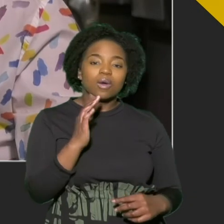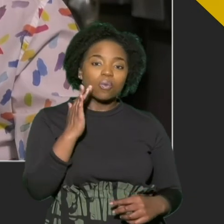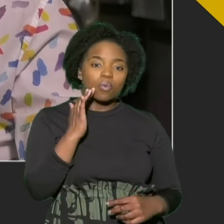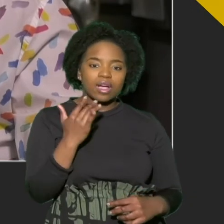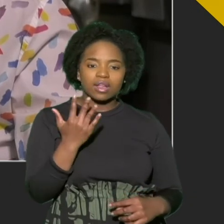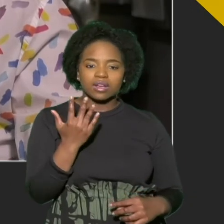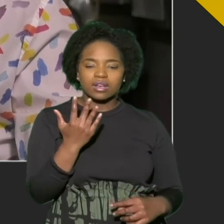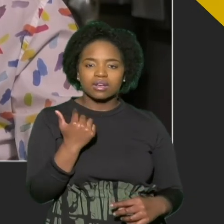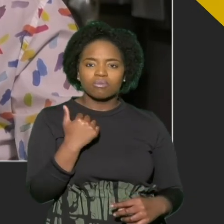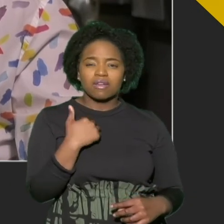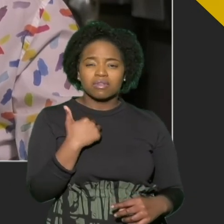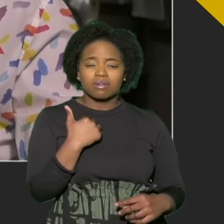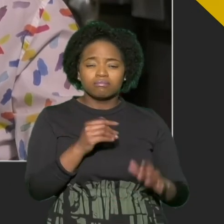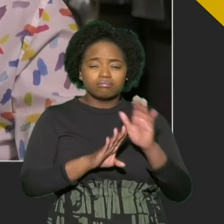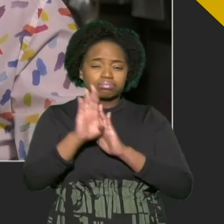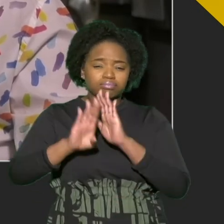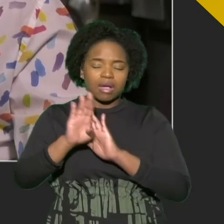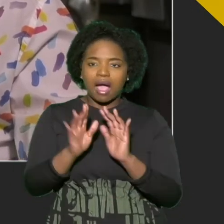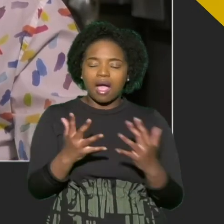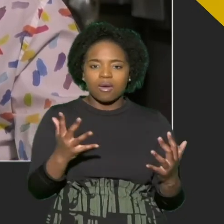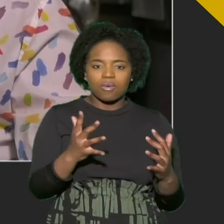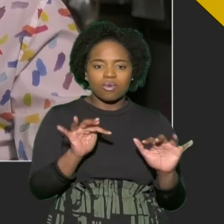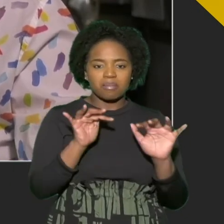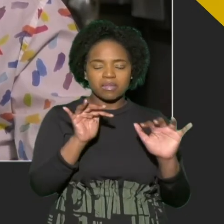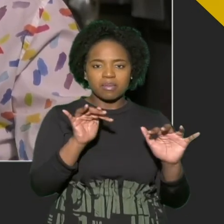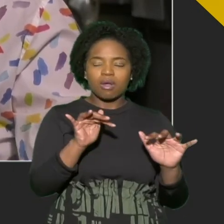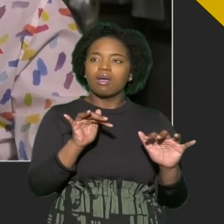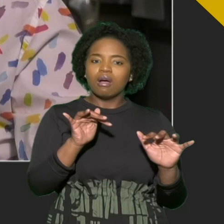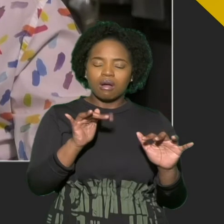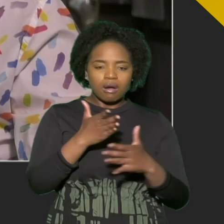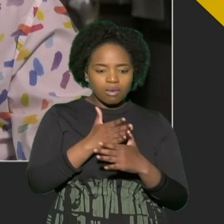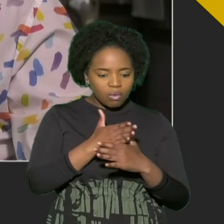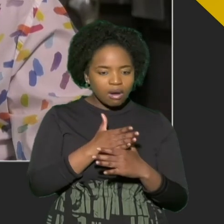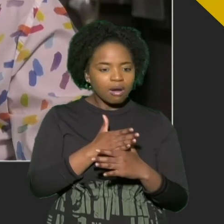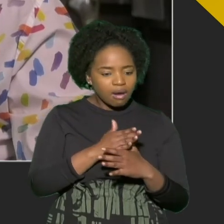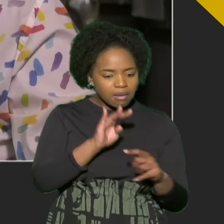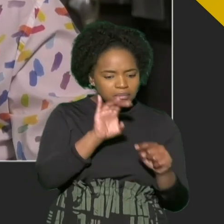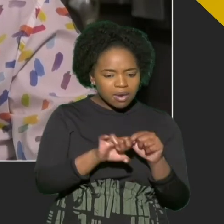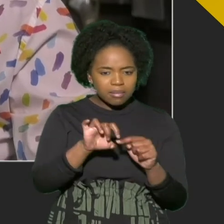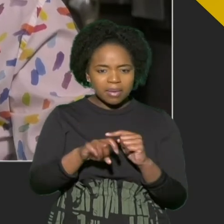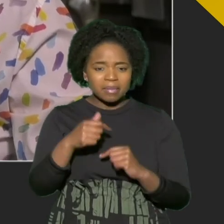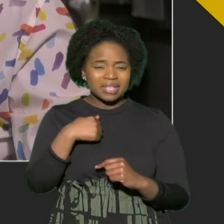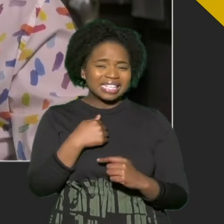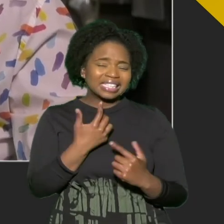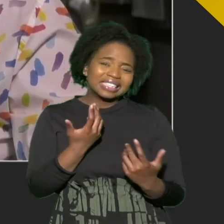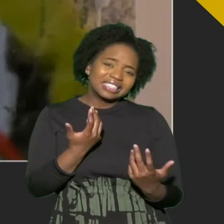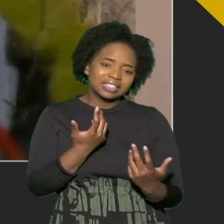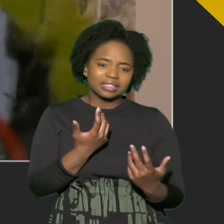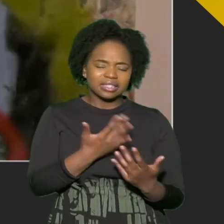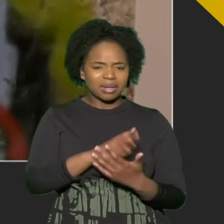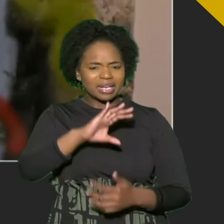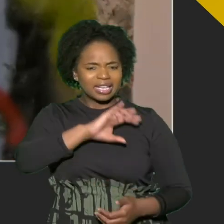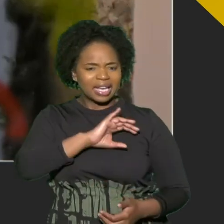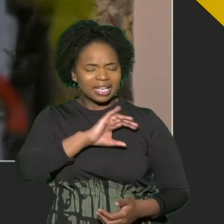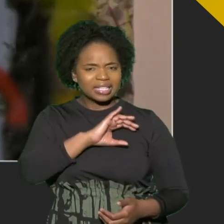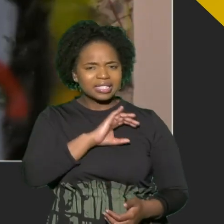a level of success is how people respond in front of your work. I've had the most unlikely clients burst